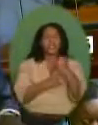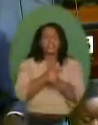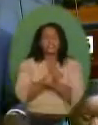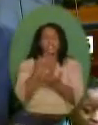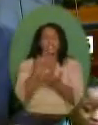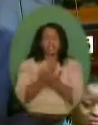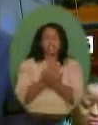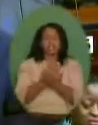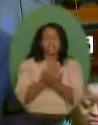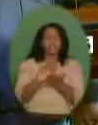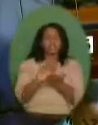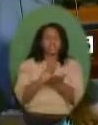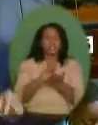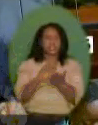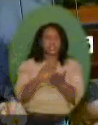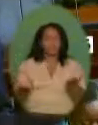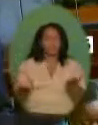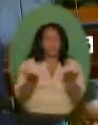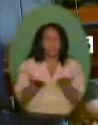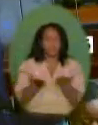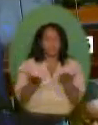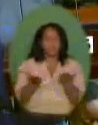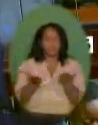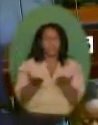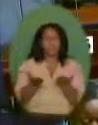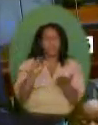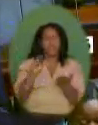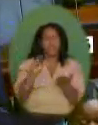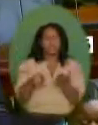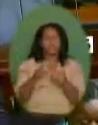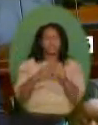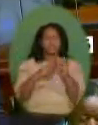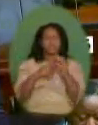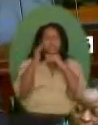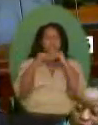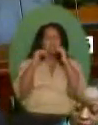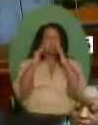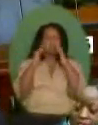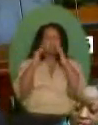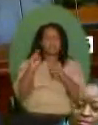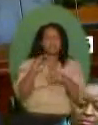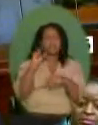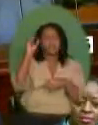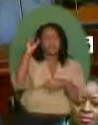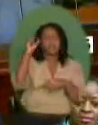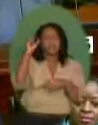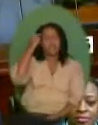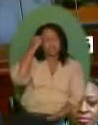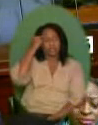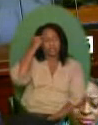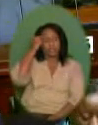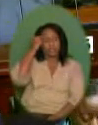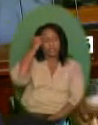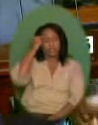supposed to have been housed in here, and that's why this tower was built. Here was a government, after review,